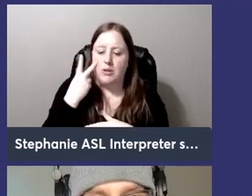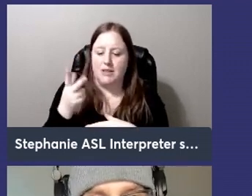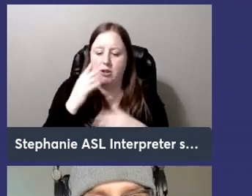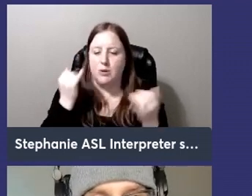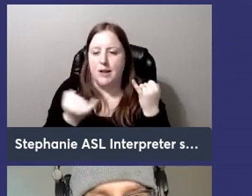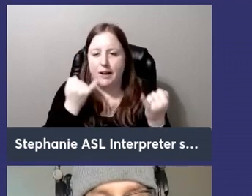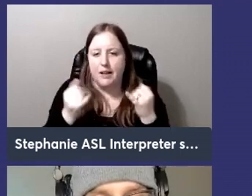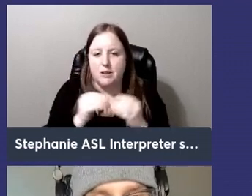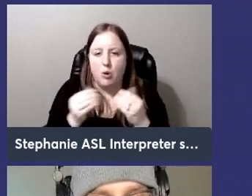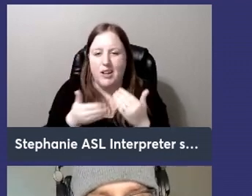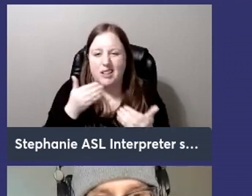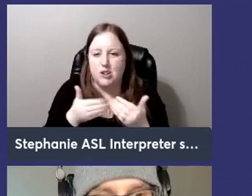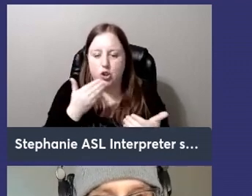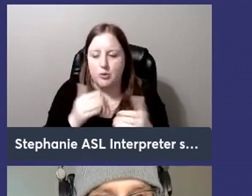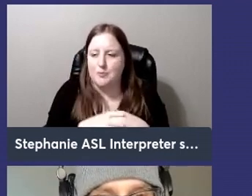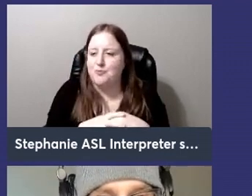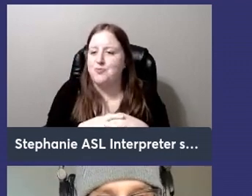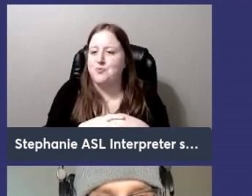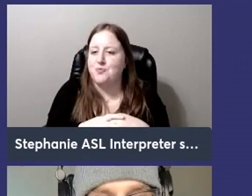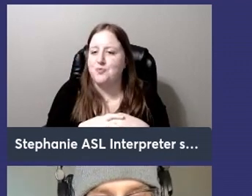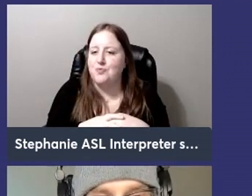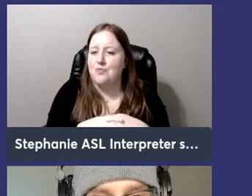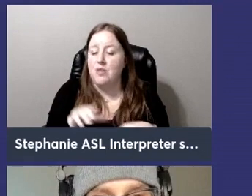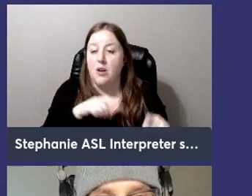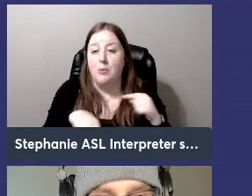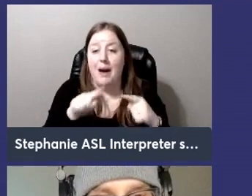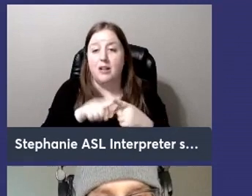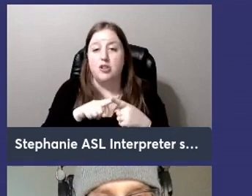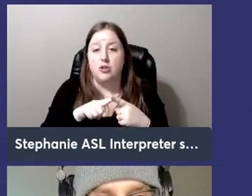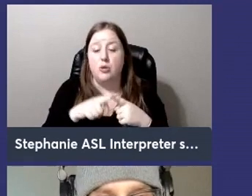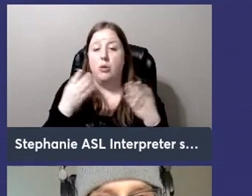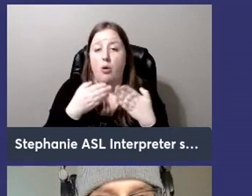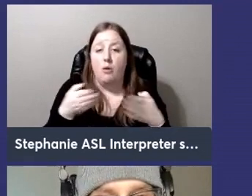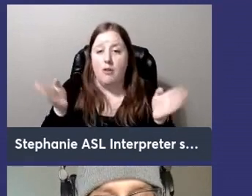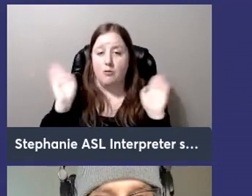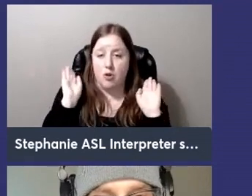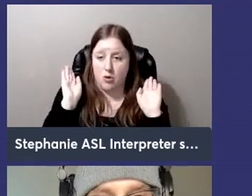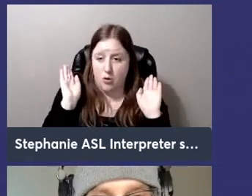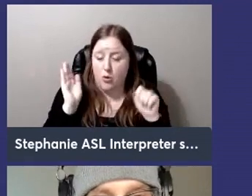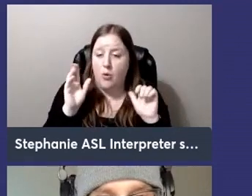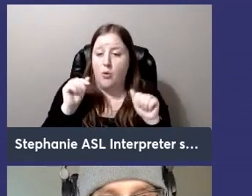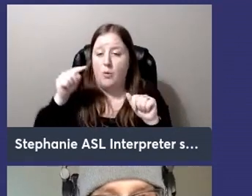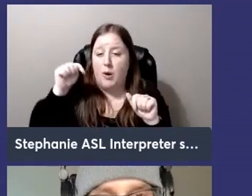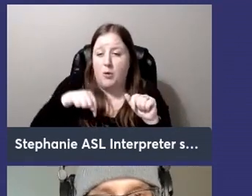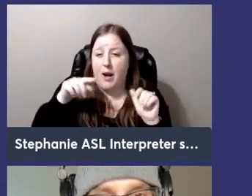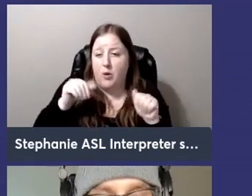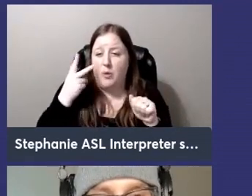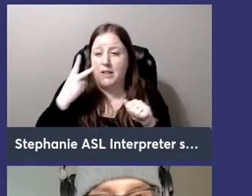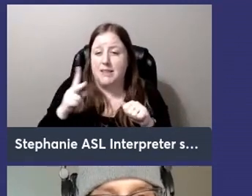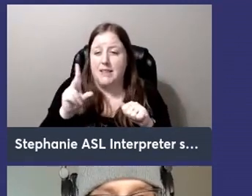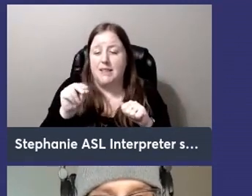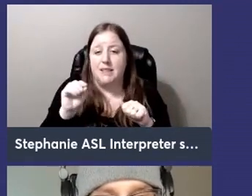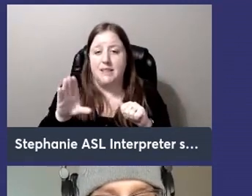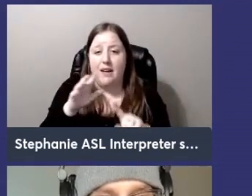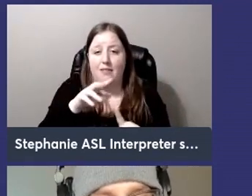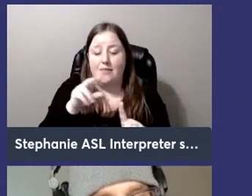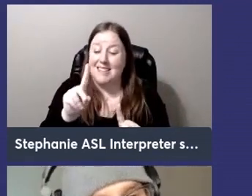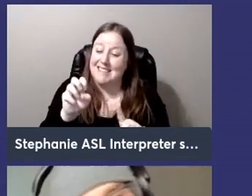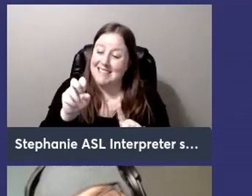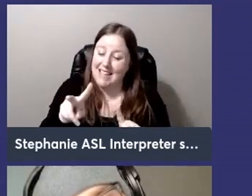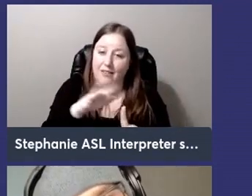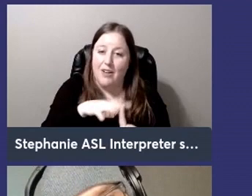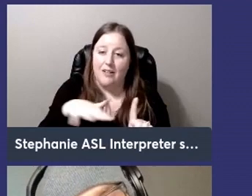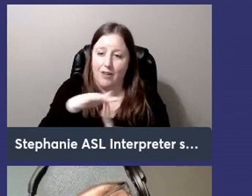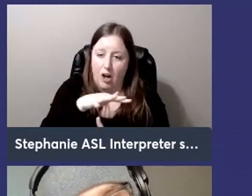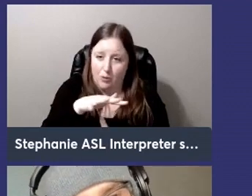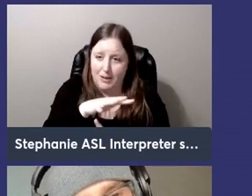to deploy. So going back to the overview page, we'll go down, we can see We have dev environments here, which we'll look at in a bit. We also have issues,